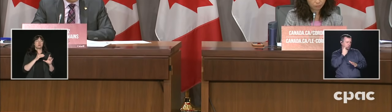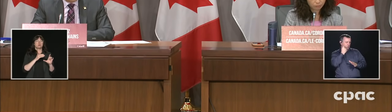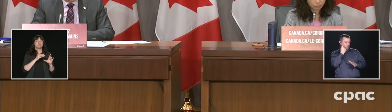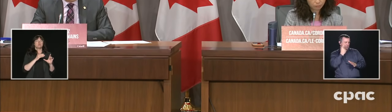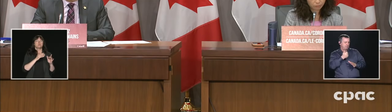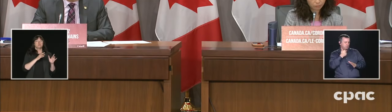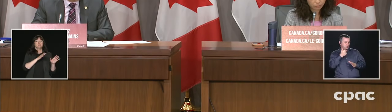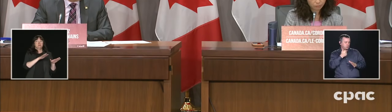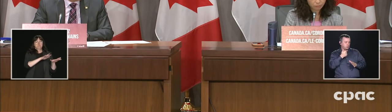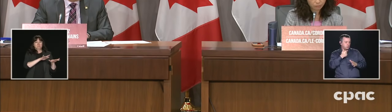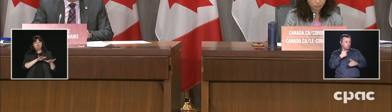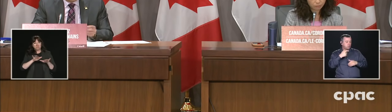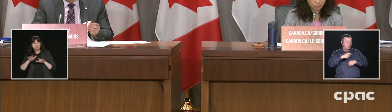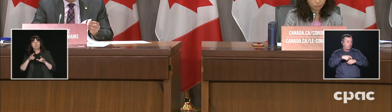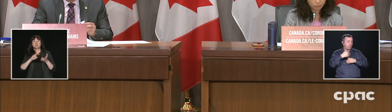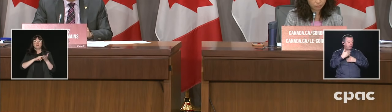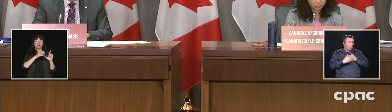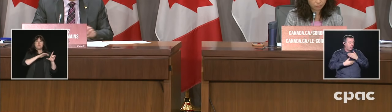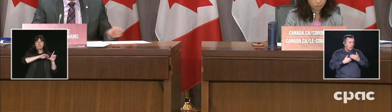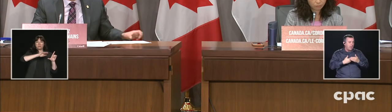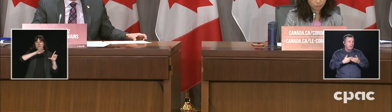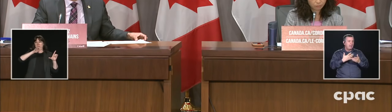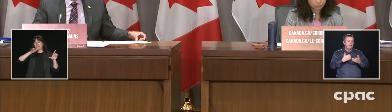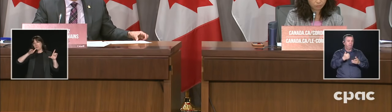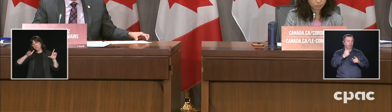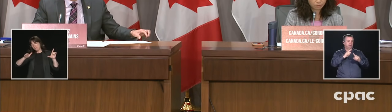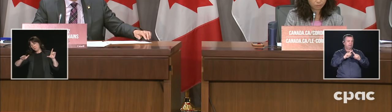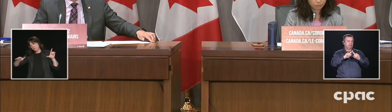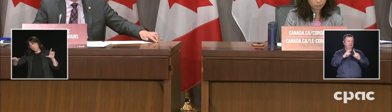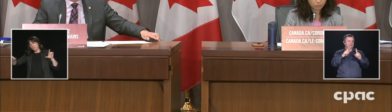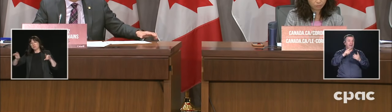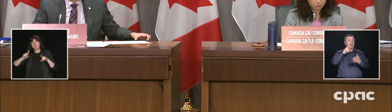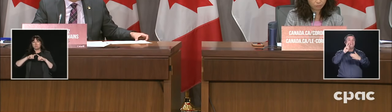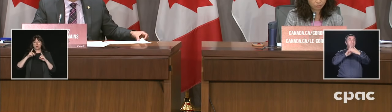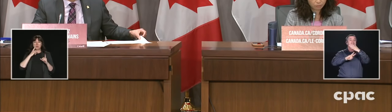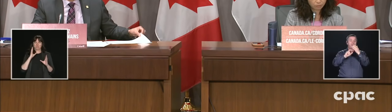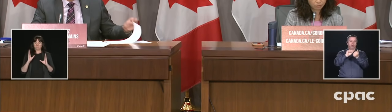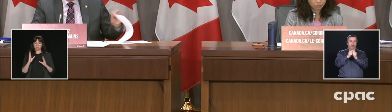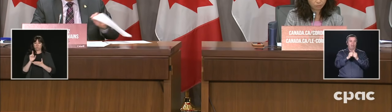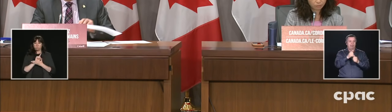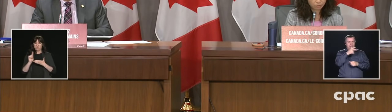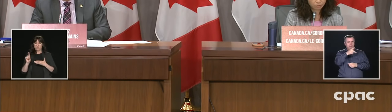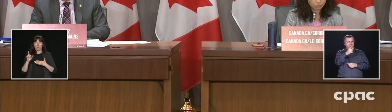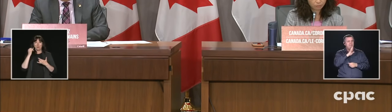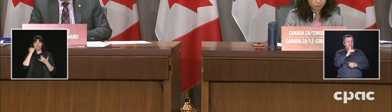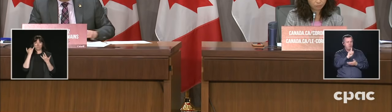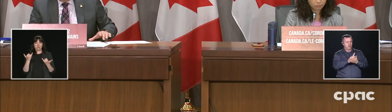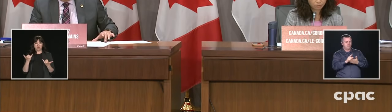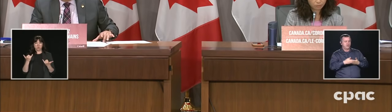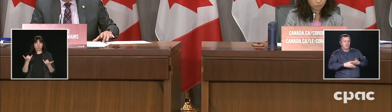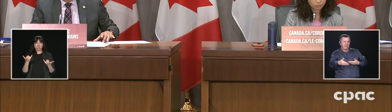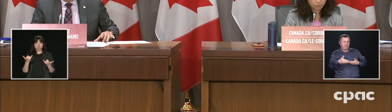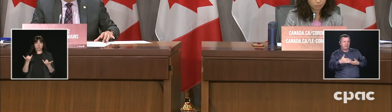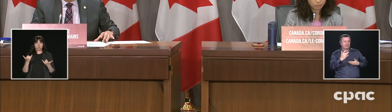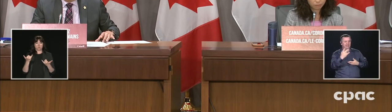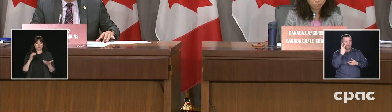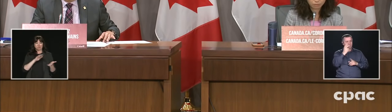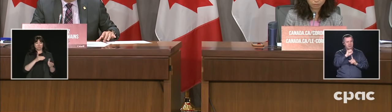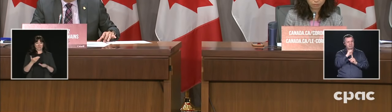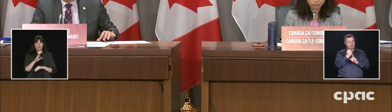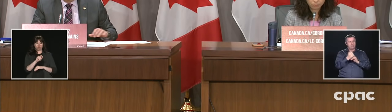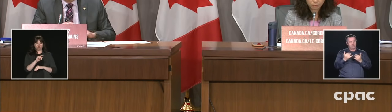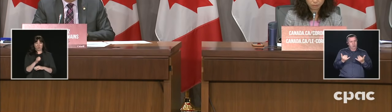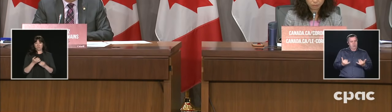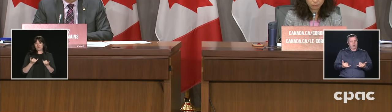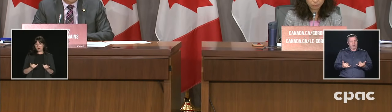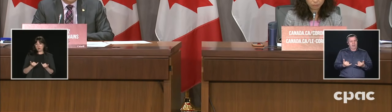only in a week. So if you look at the situation right now, the death rate that we are seeing for the past few